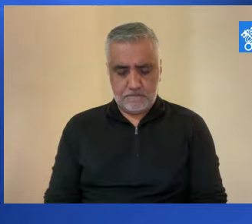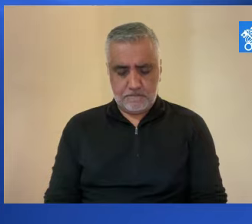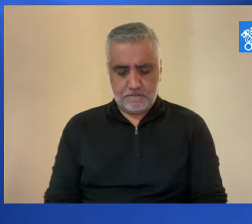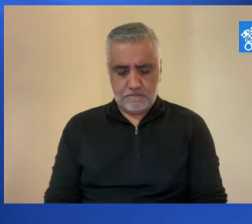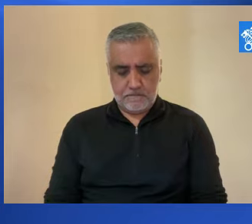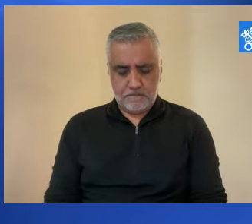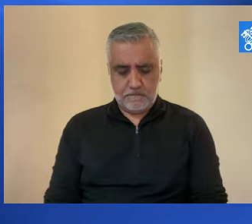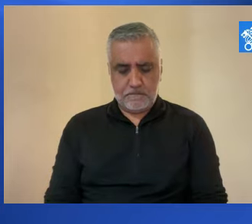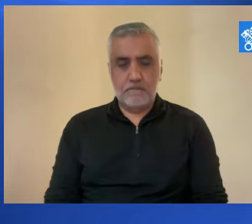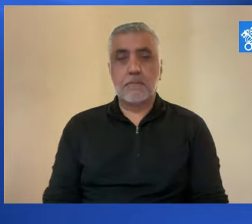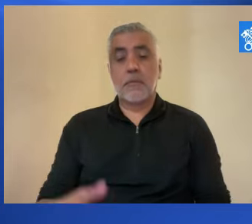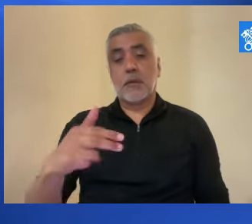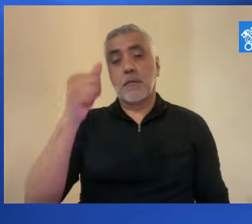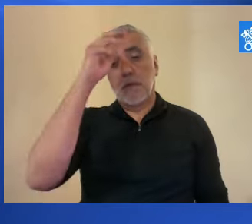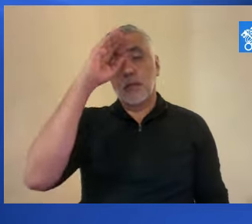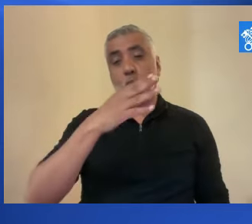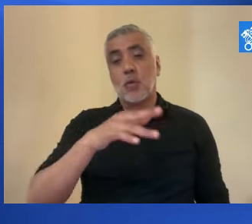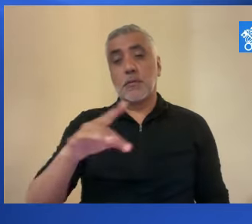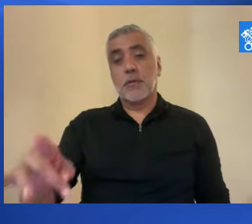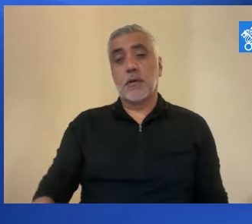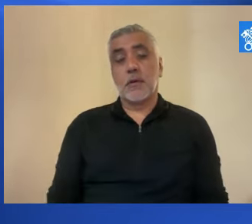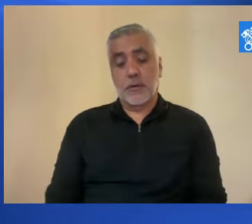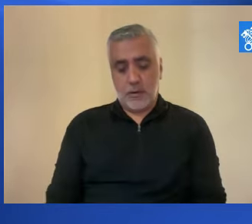La pace sia con voi.